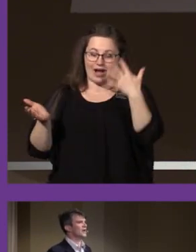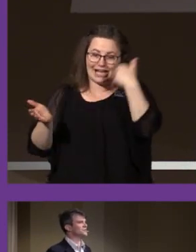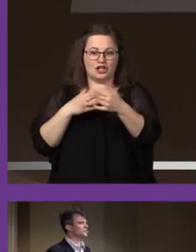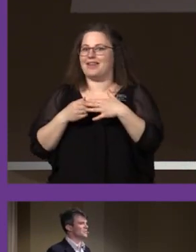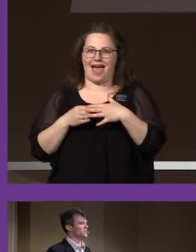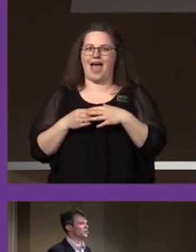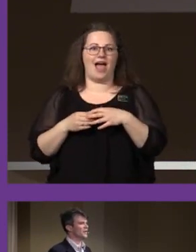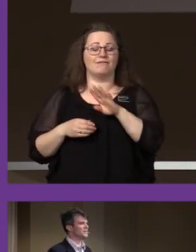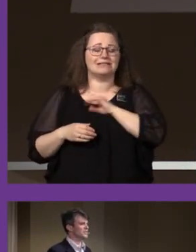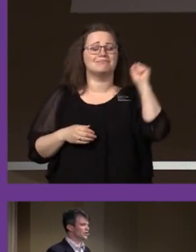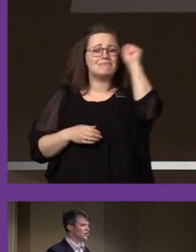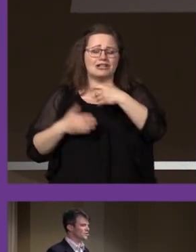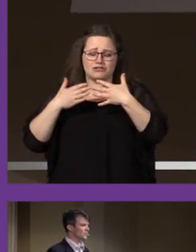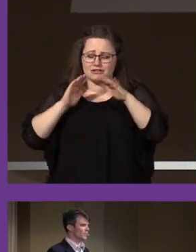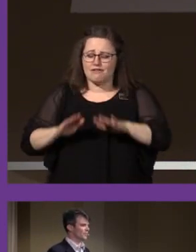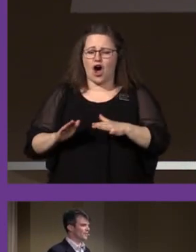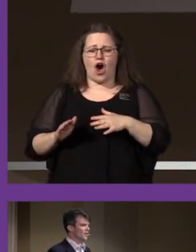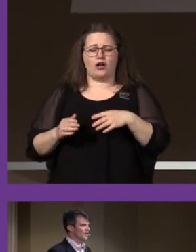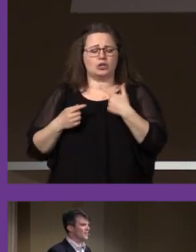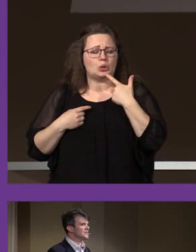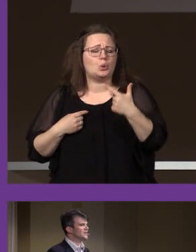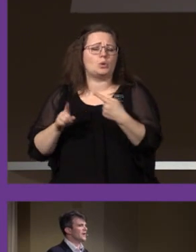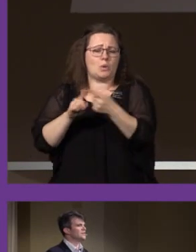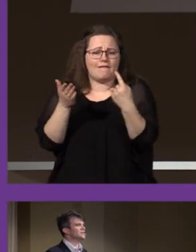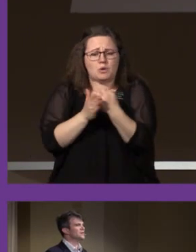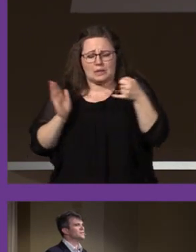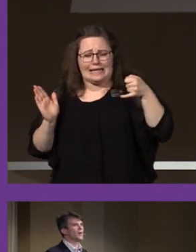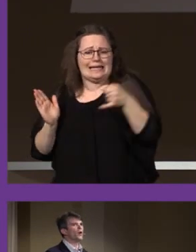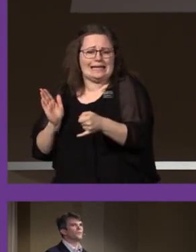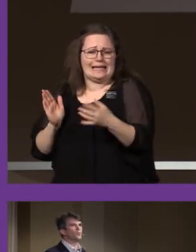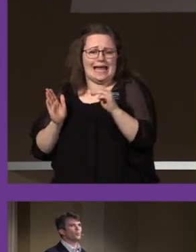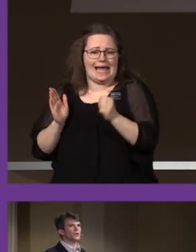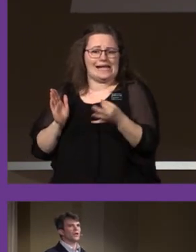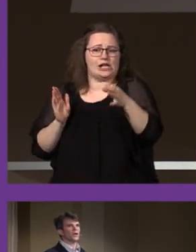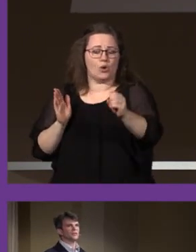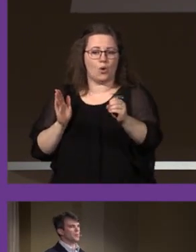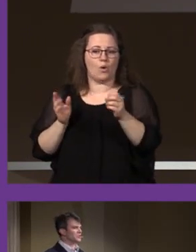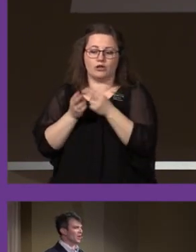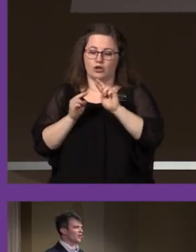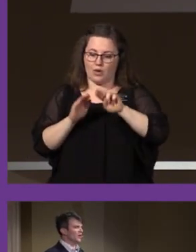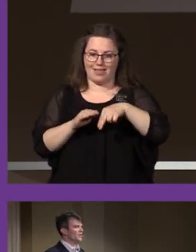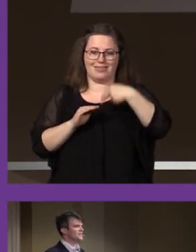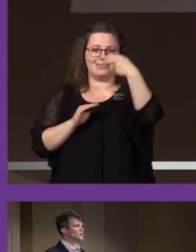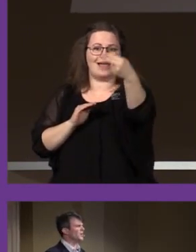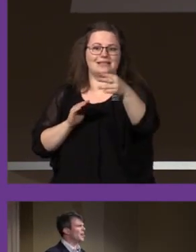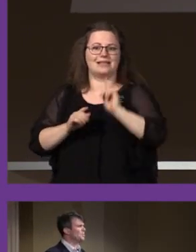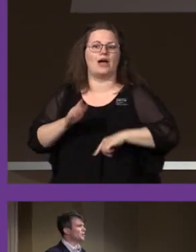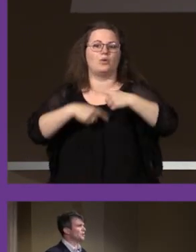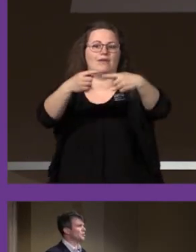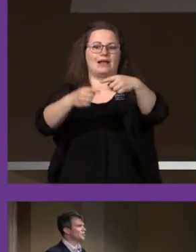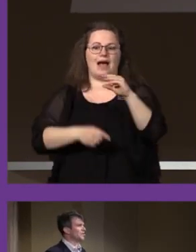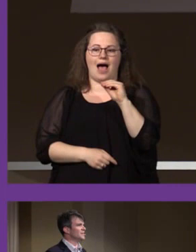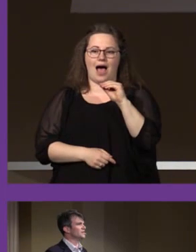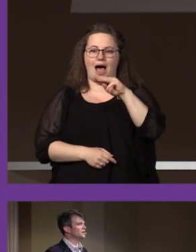skills, there's thousands of bits of functionality that you can use it for. And this is the next step on from what we were looking at a moment ago. This is called